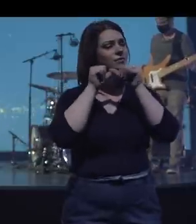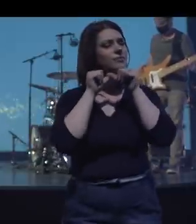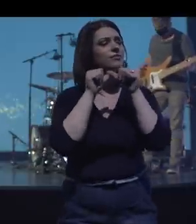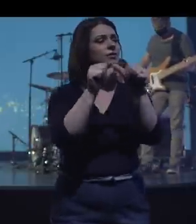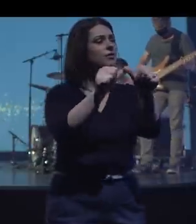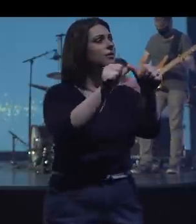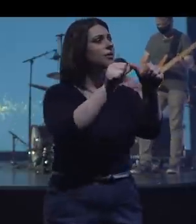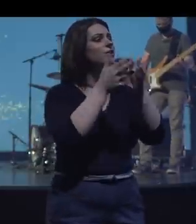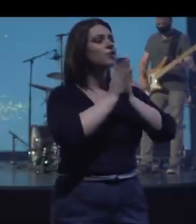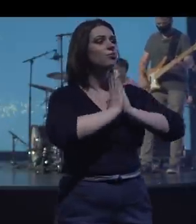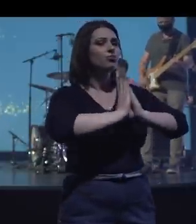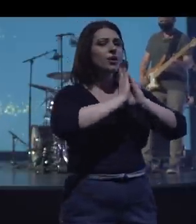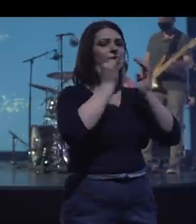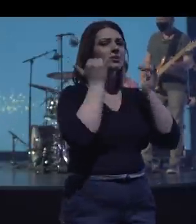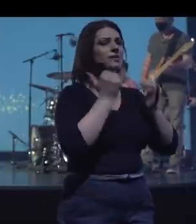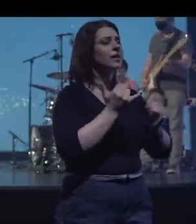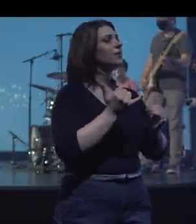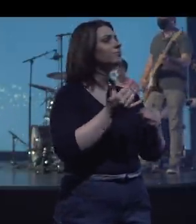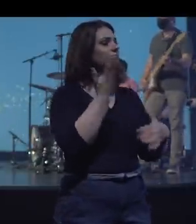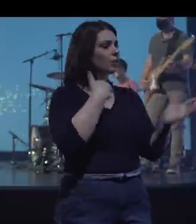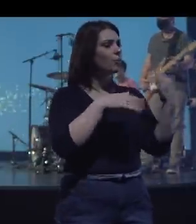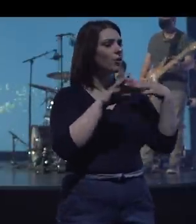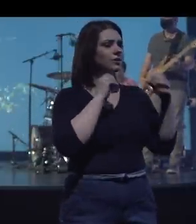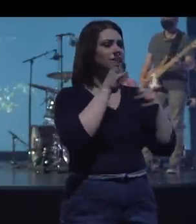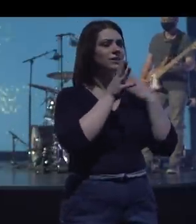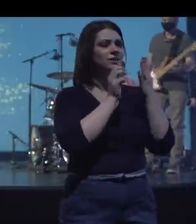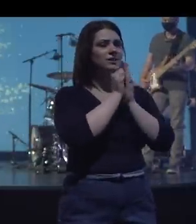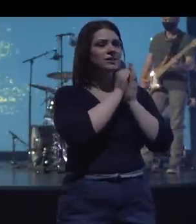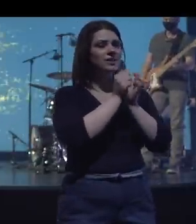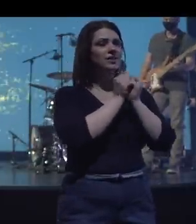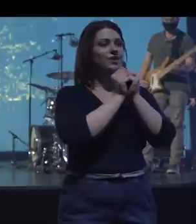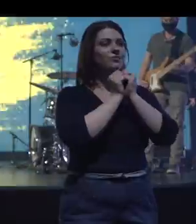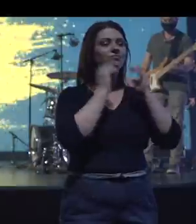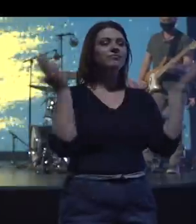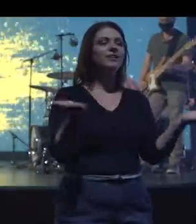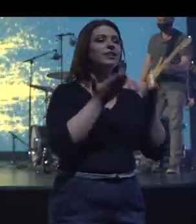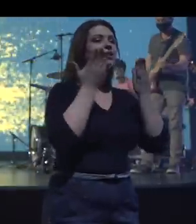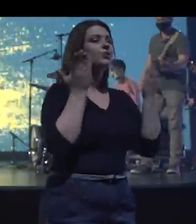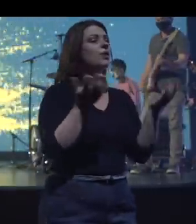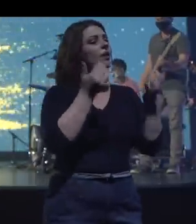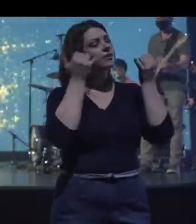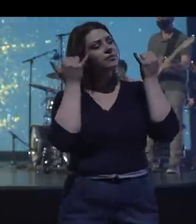That's our prayer today. Come on. That here and now,